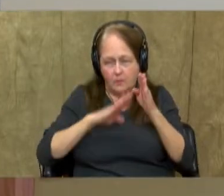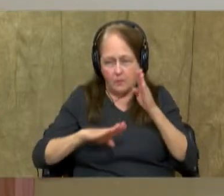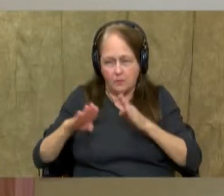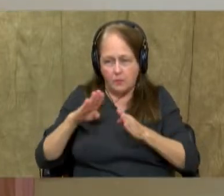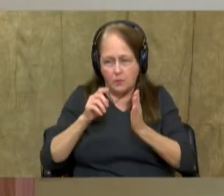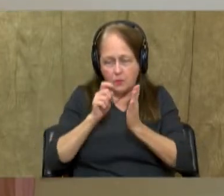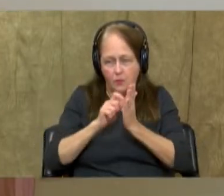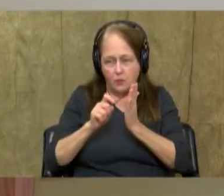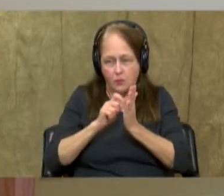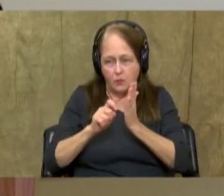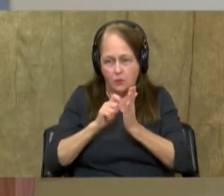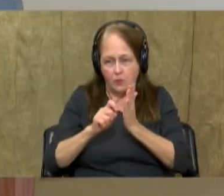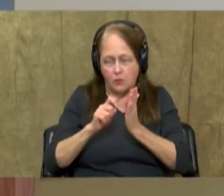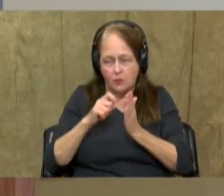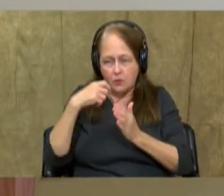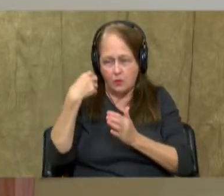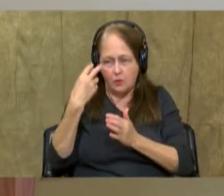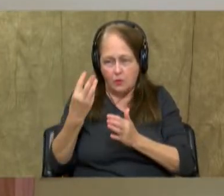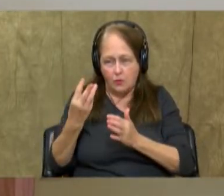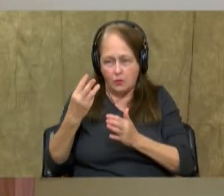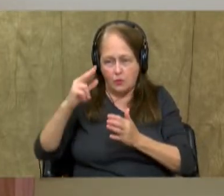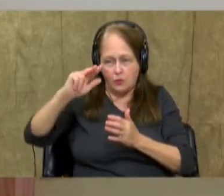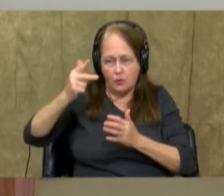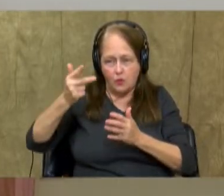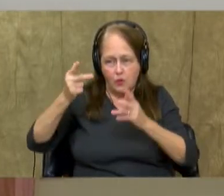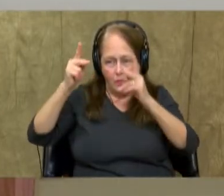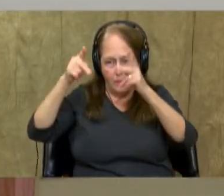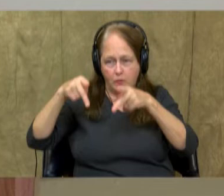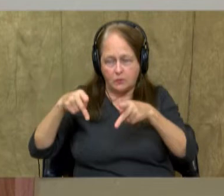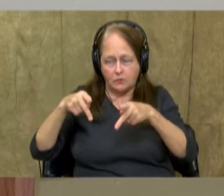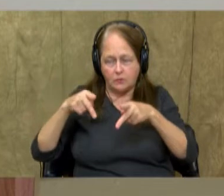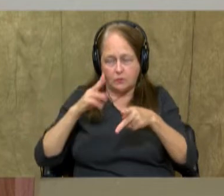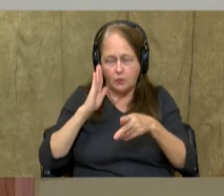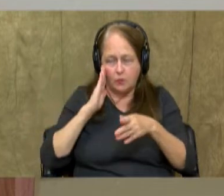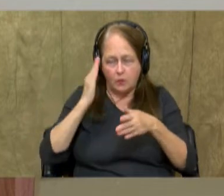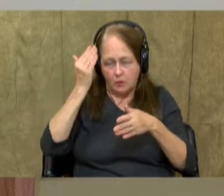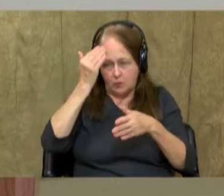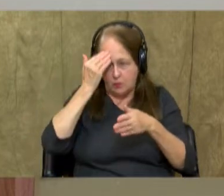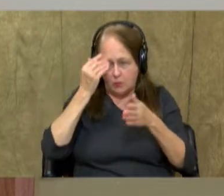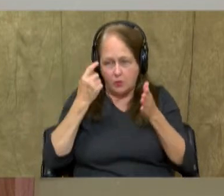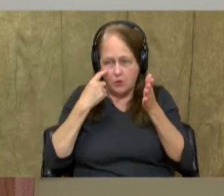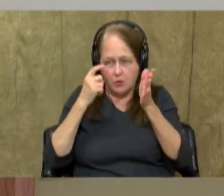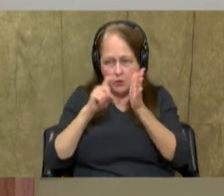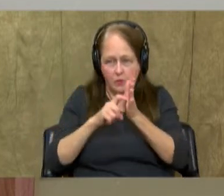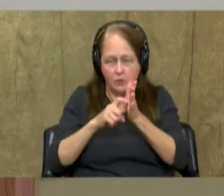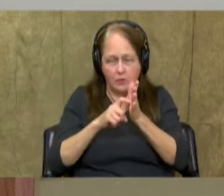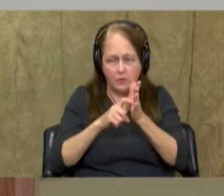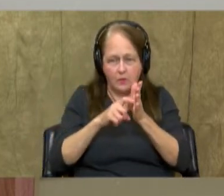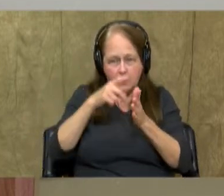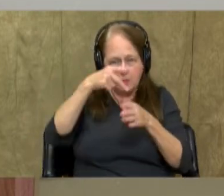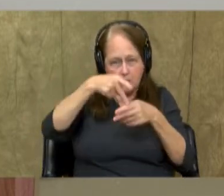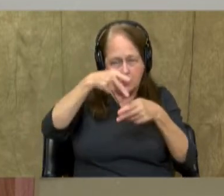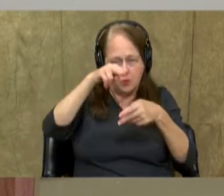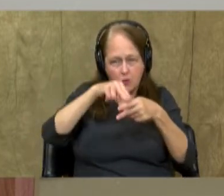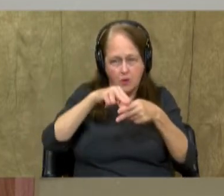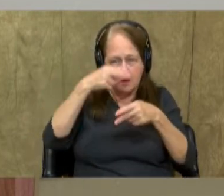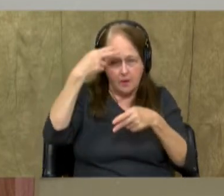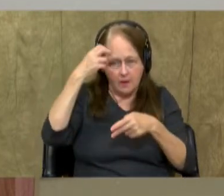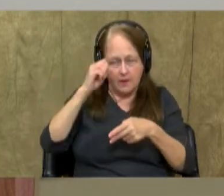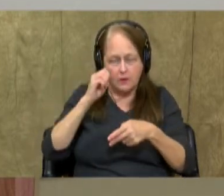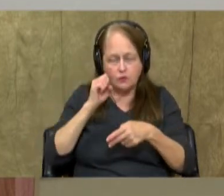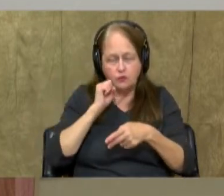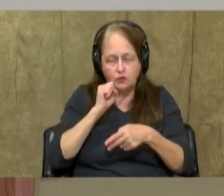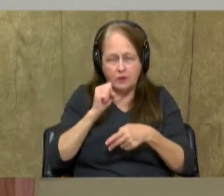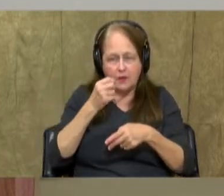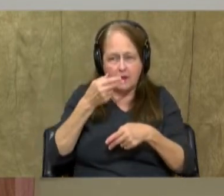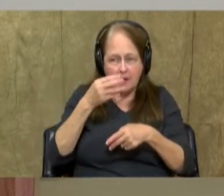written in third person, you're correct. We know that we're going to notice certain pronouns, he, she,